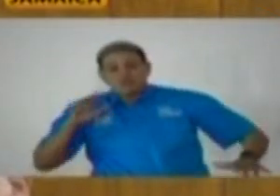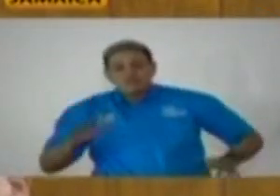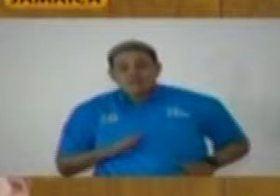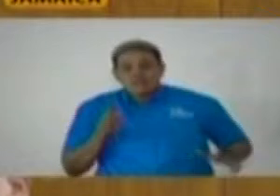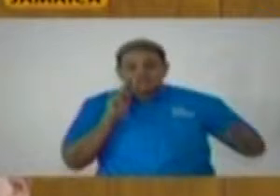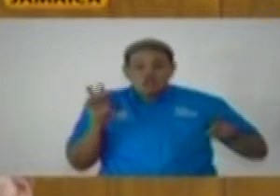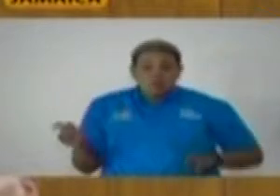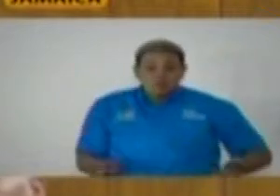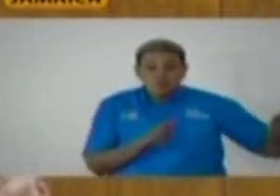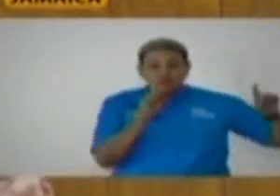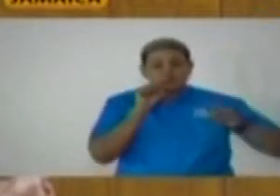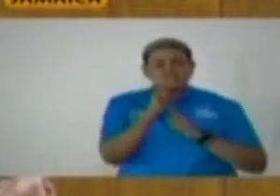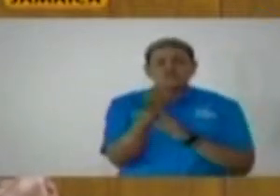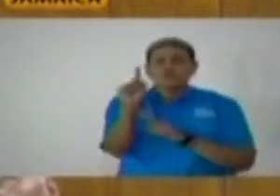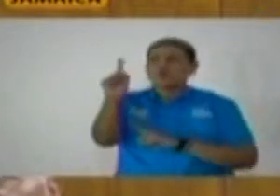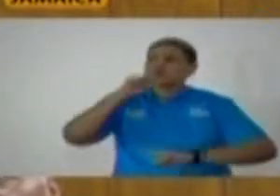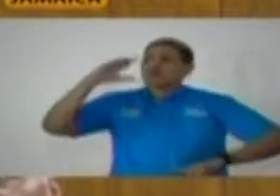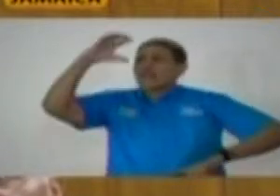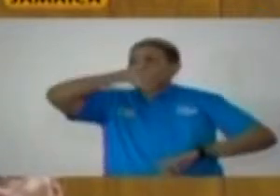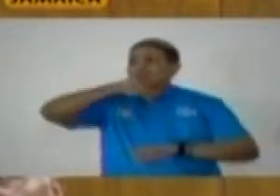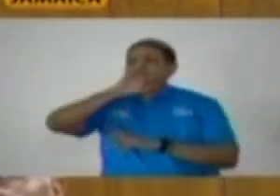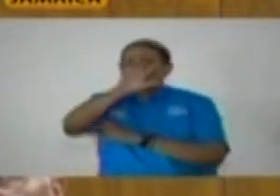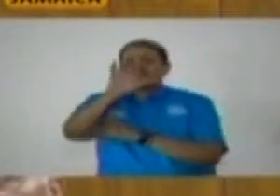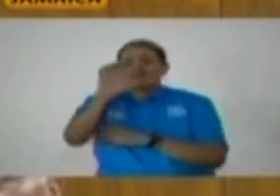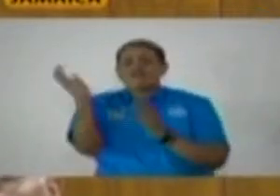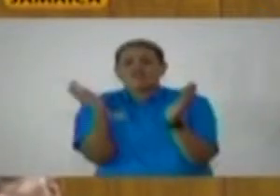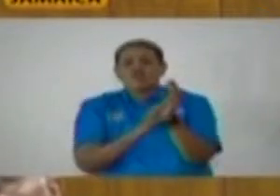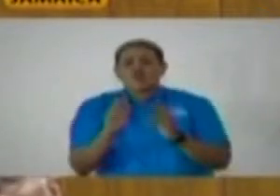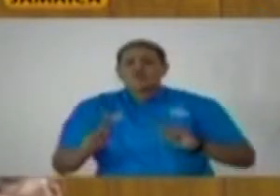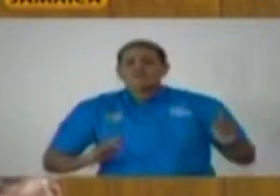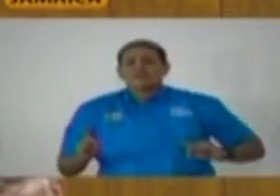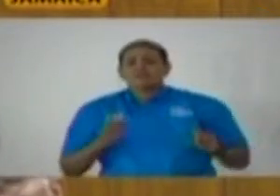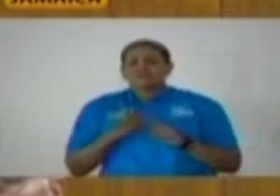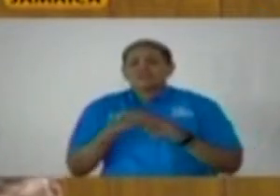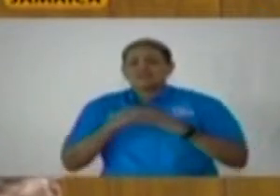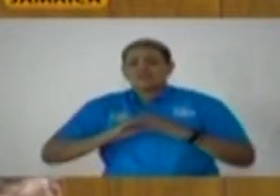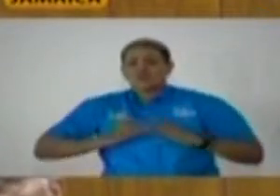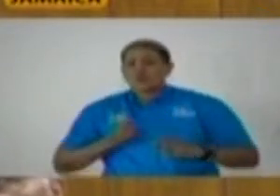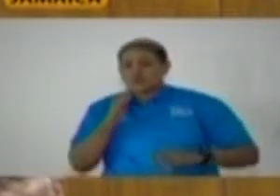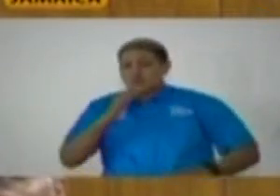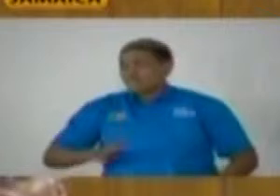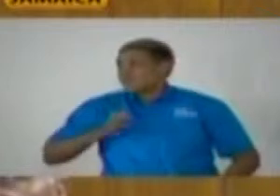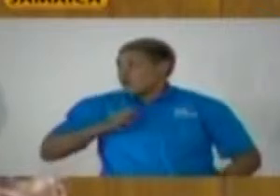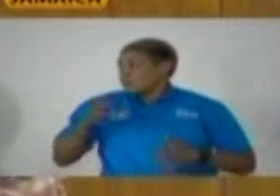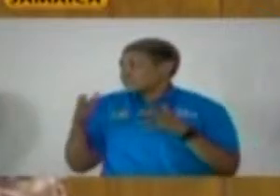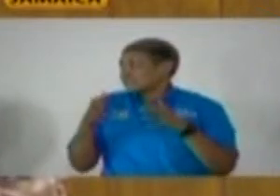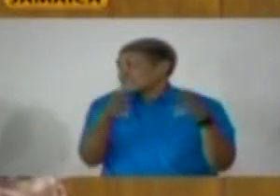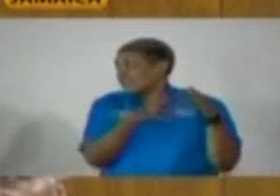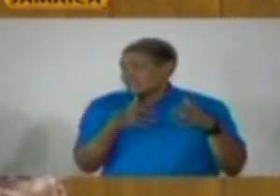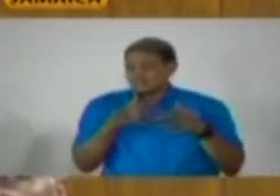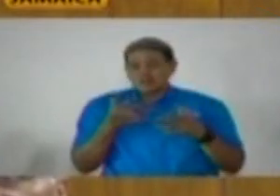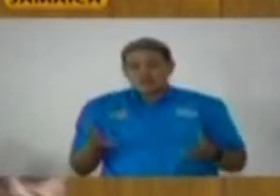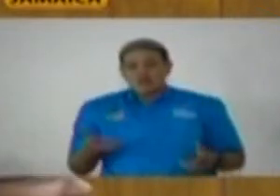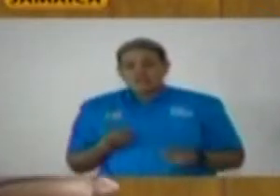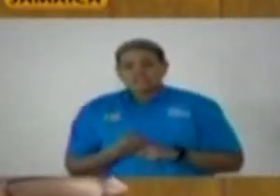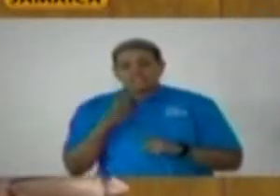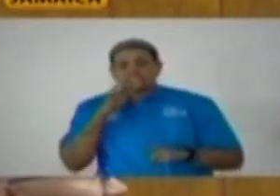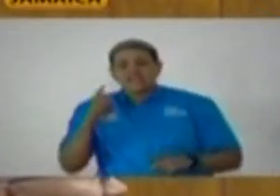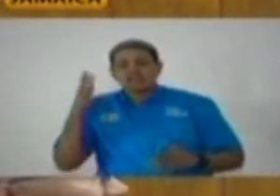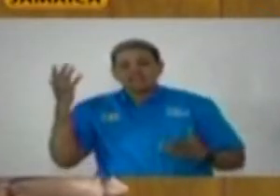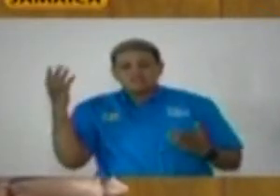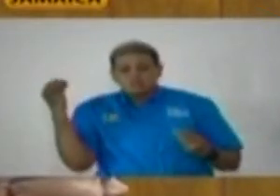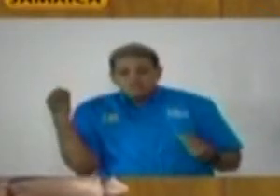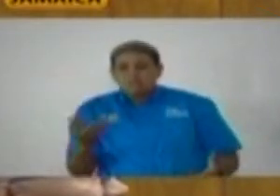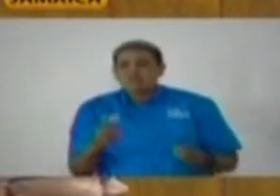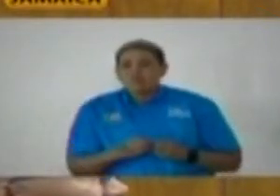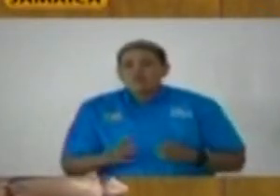situation where the estimated 500,000 people in our informal sector are brought more into